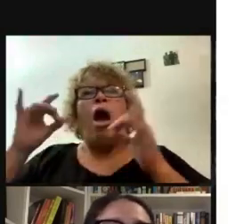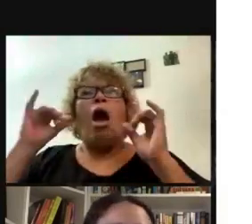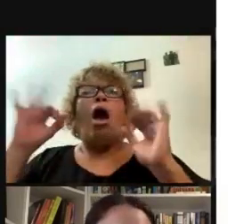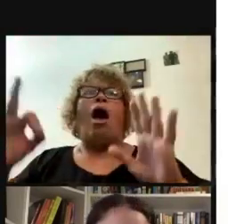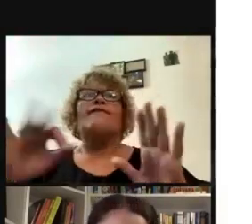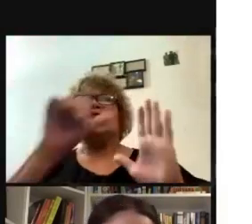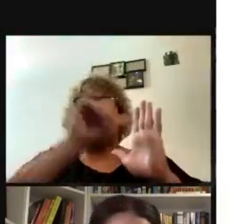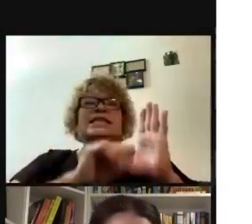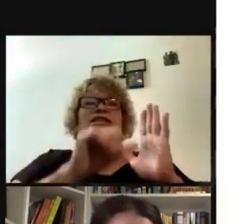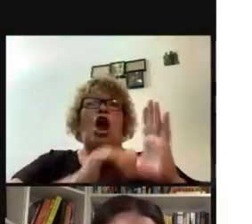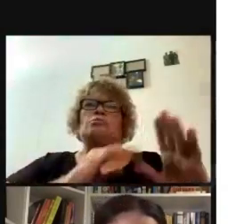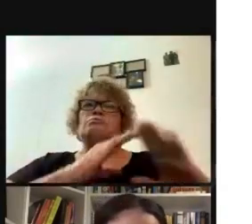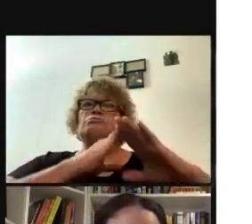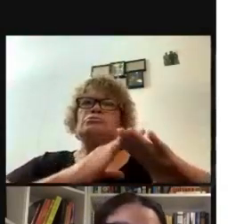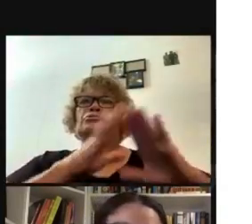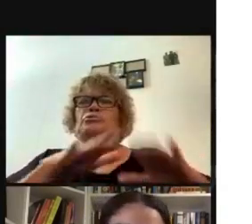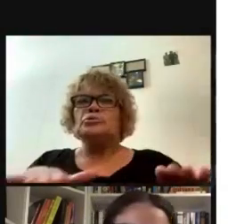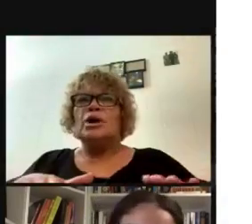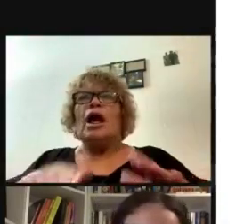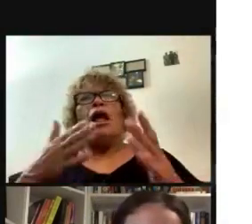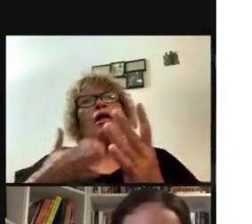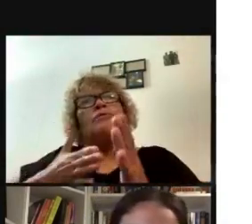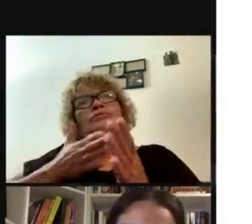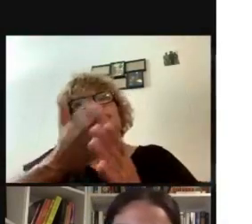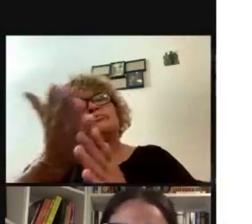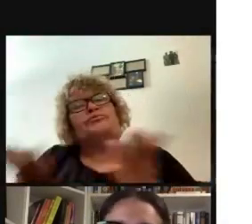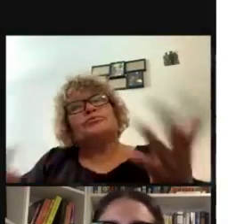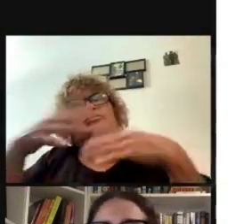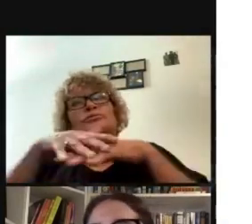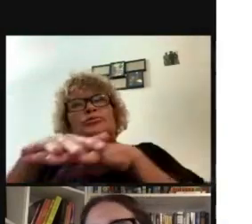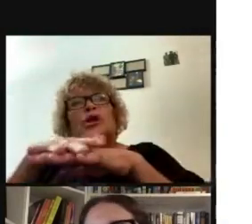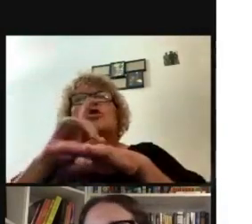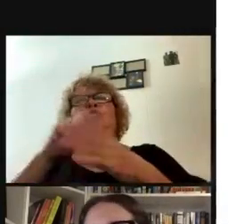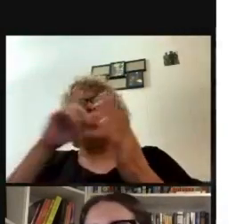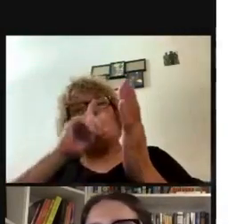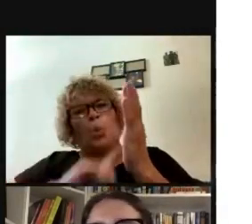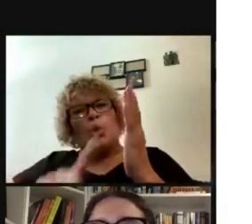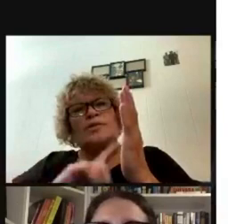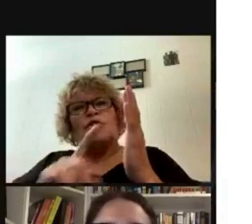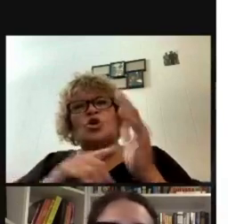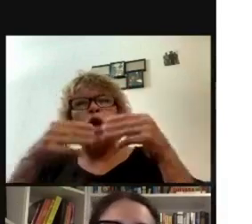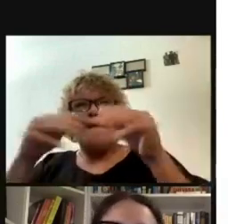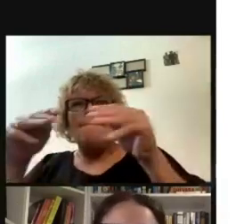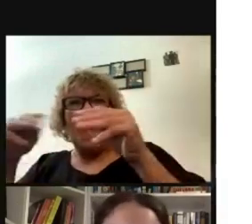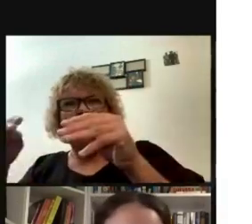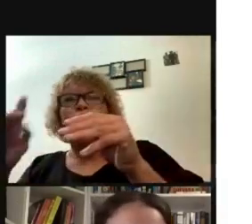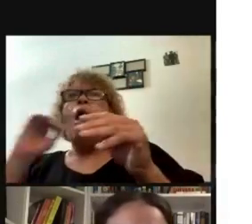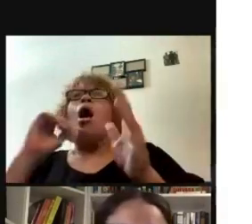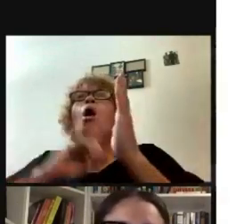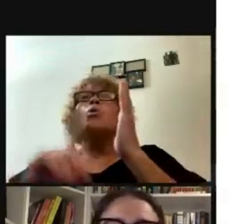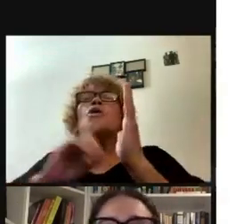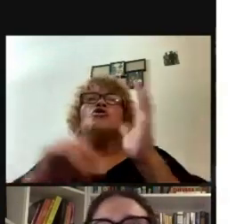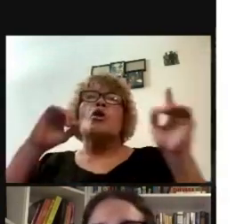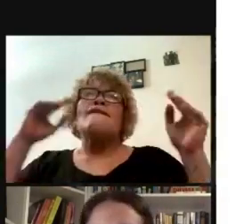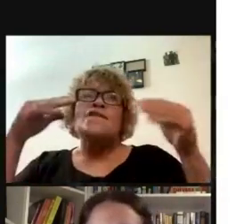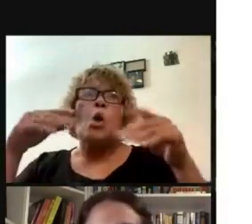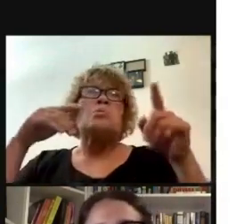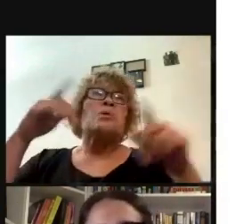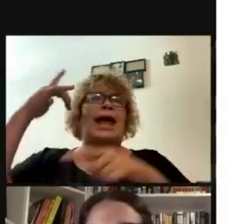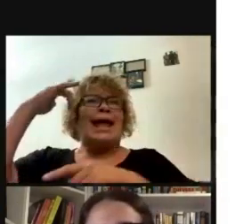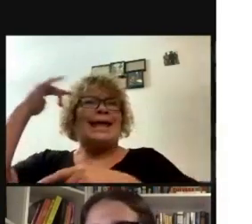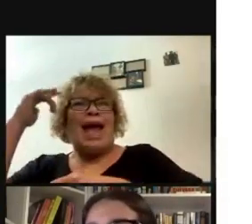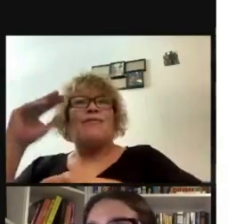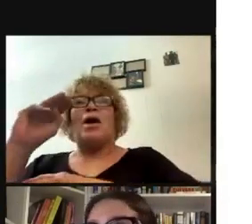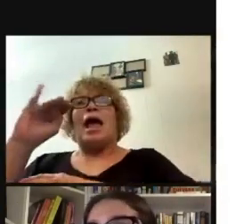through interdisciplinary and collaborative research methods. And our research right now focuses on California,